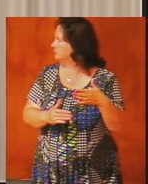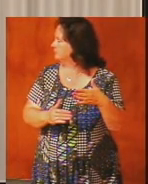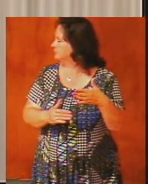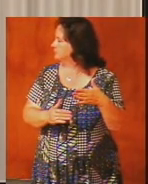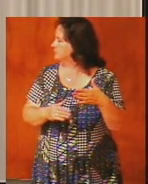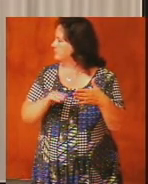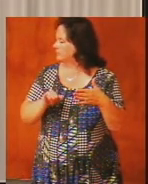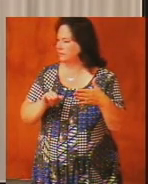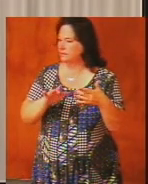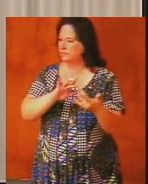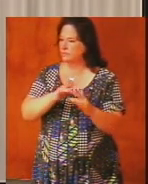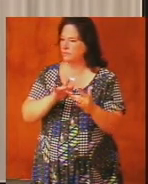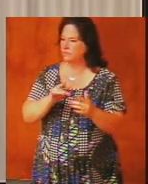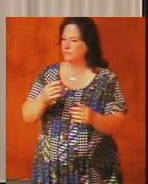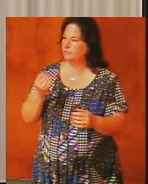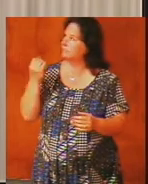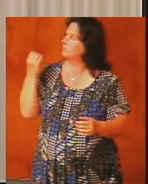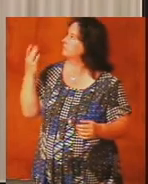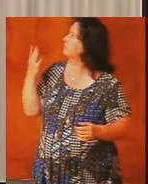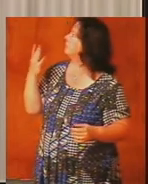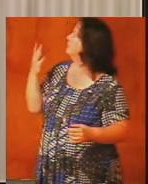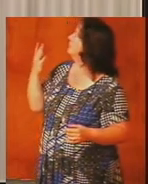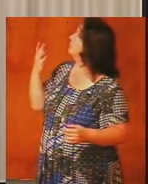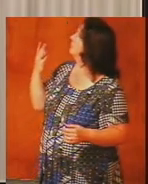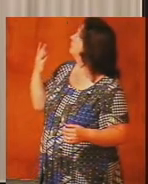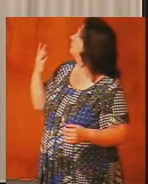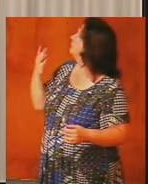and that website there